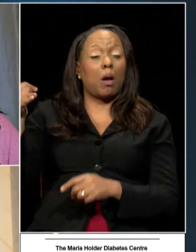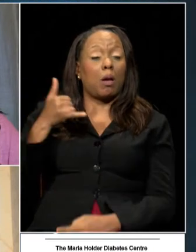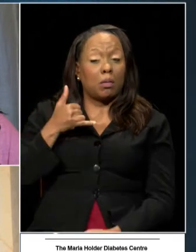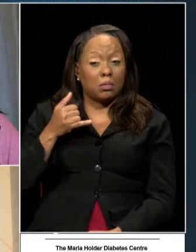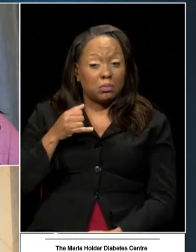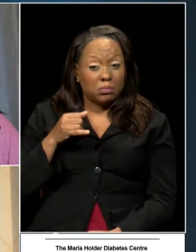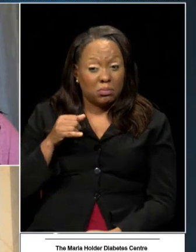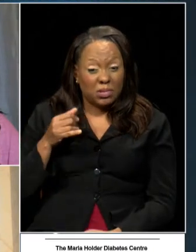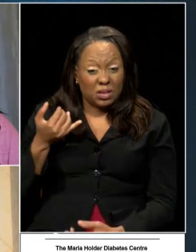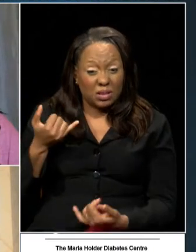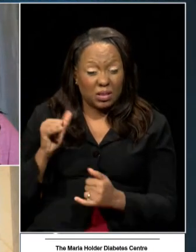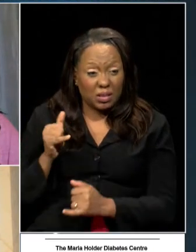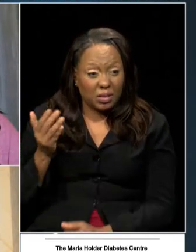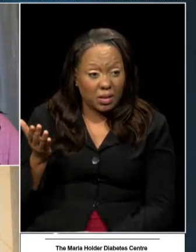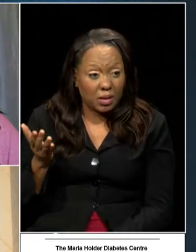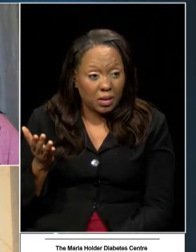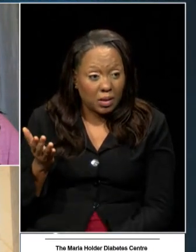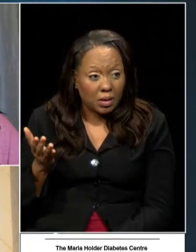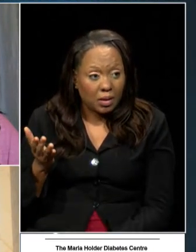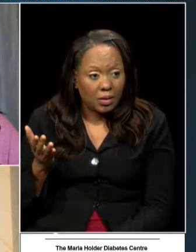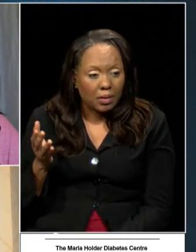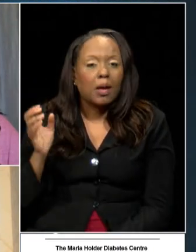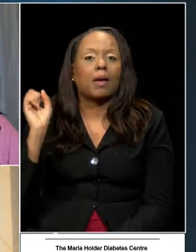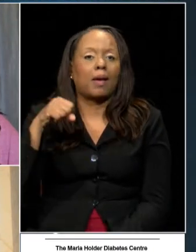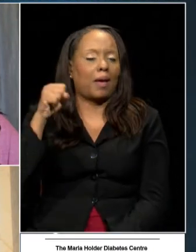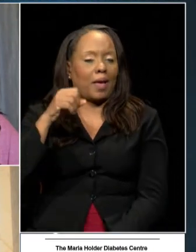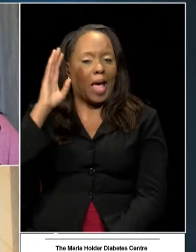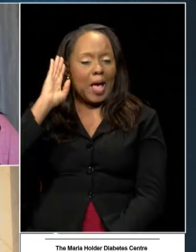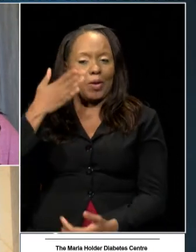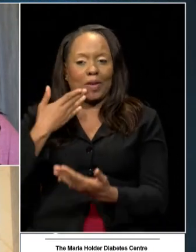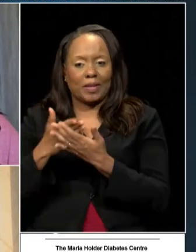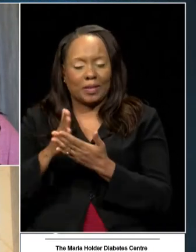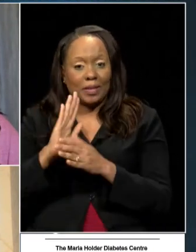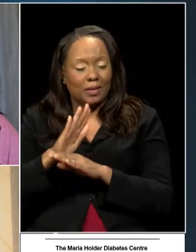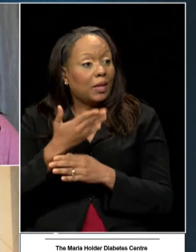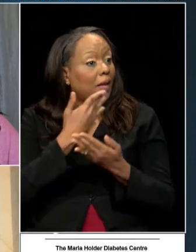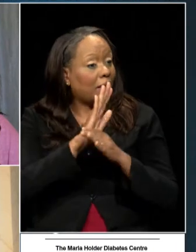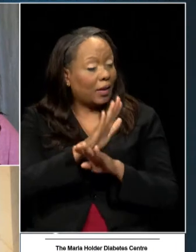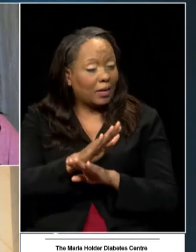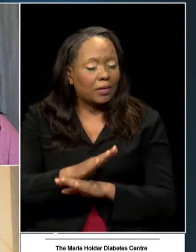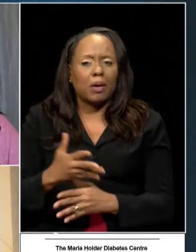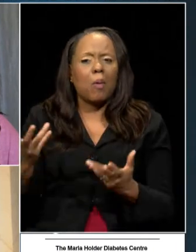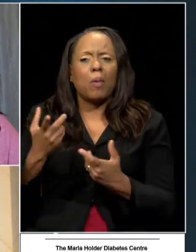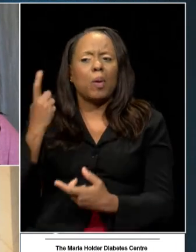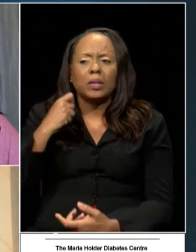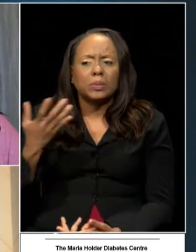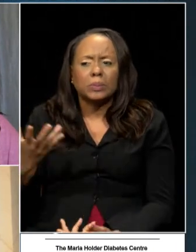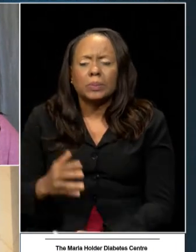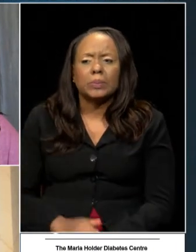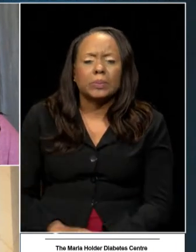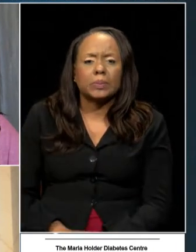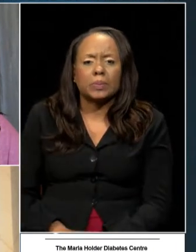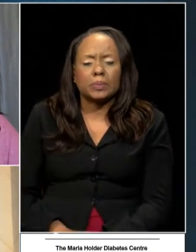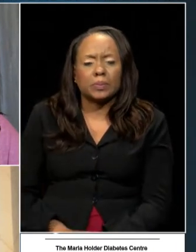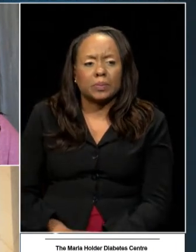still have that caller? Yes, hello, good night. Hi, good evening. Go ahead with your question quickly.